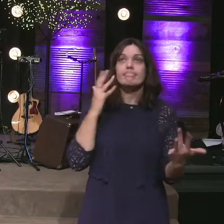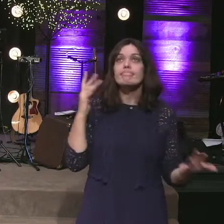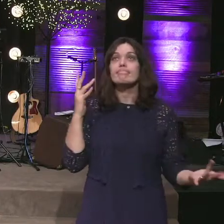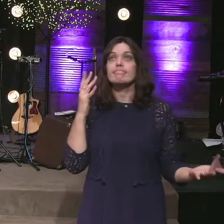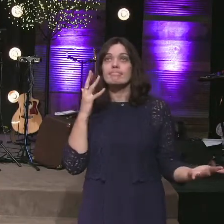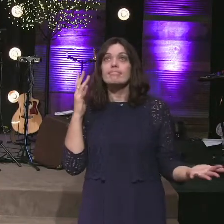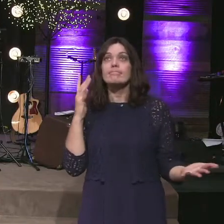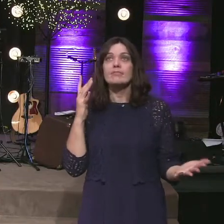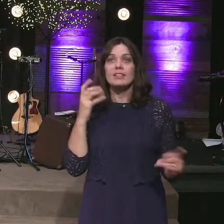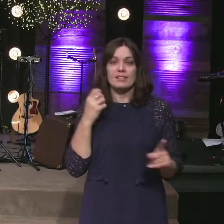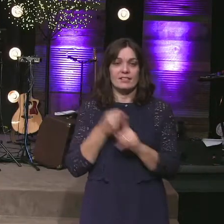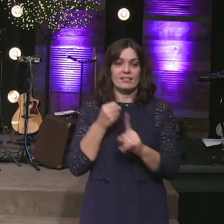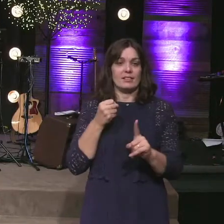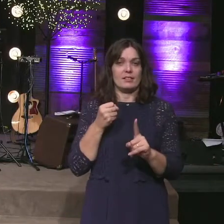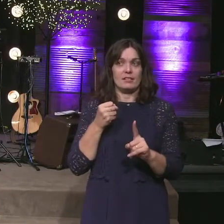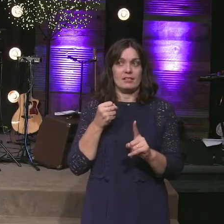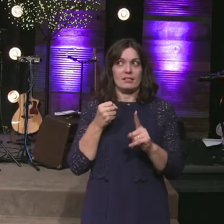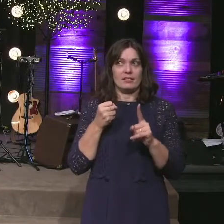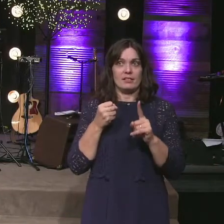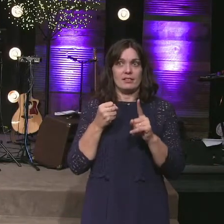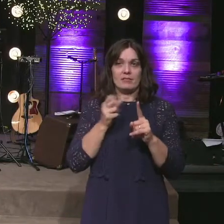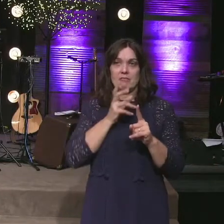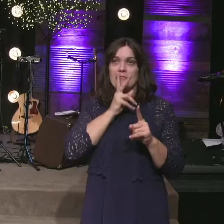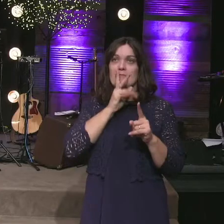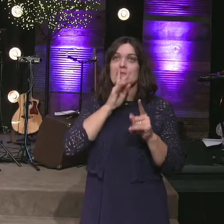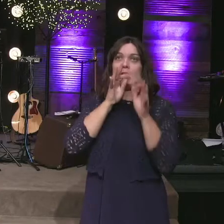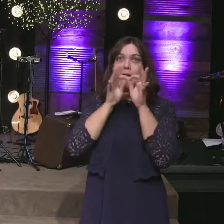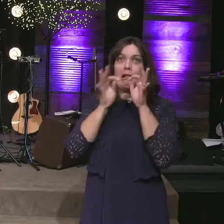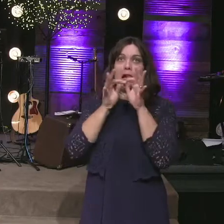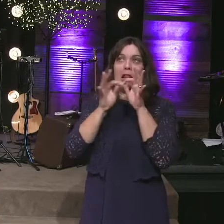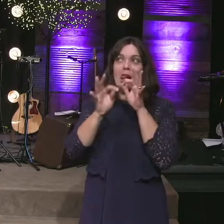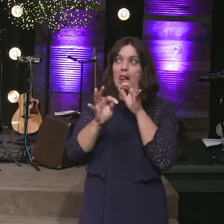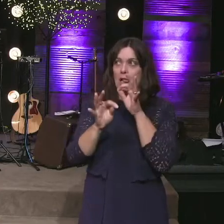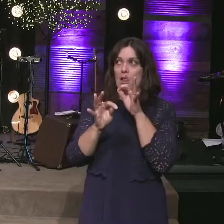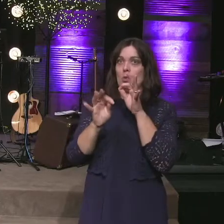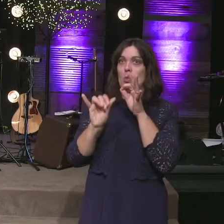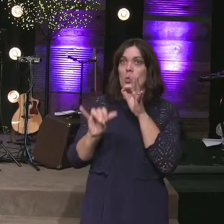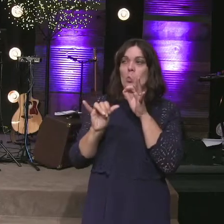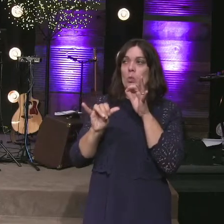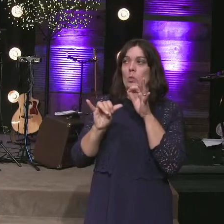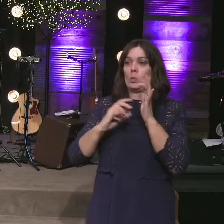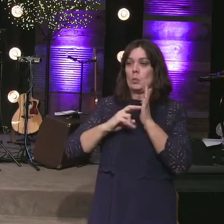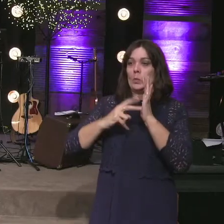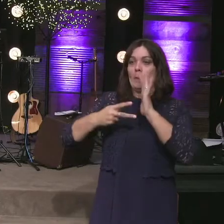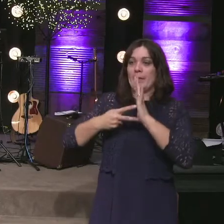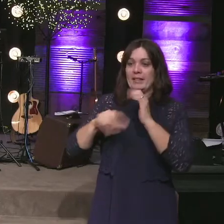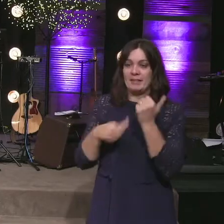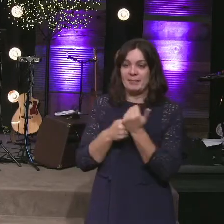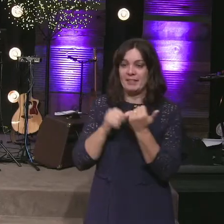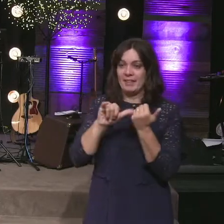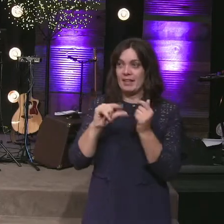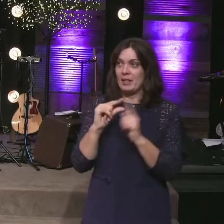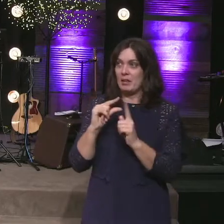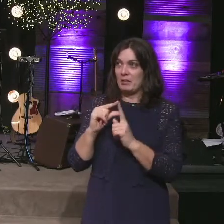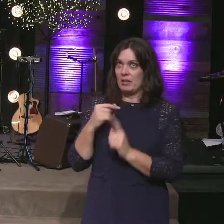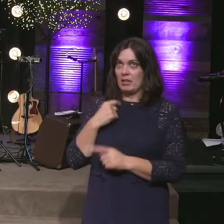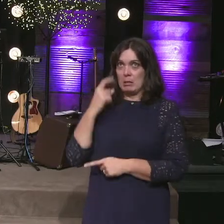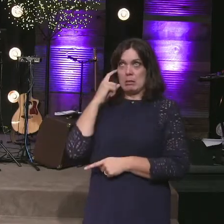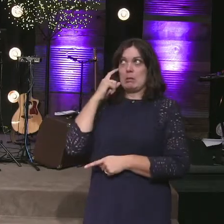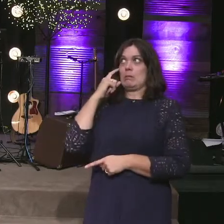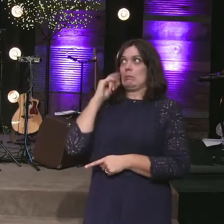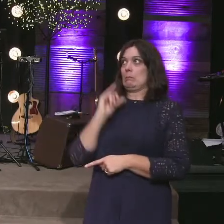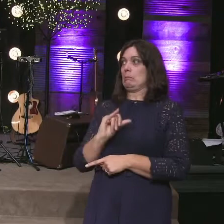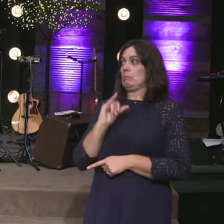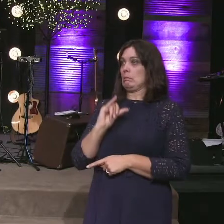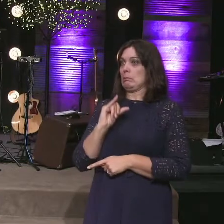all of a sudden I realize what these words are actually saying. And I'm like, why didn't I ever realize